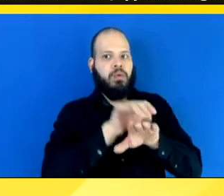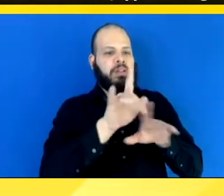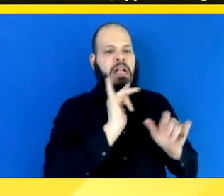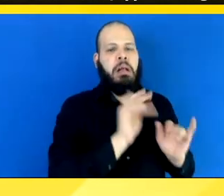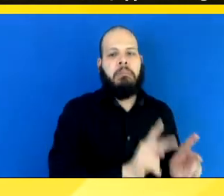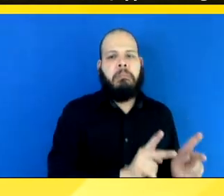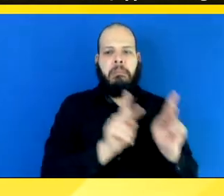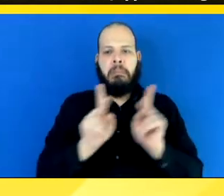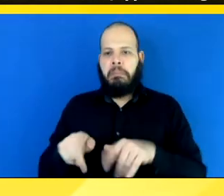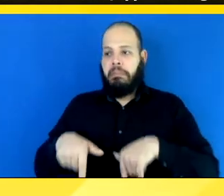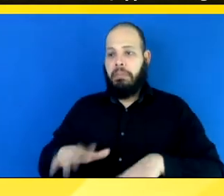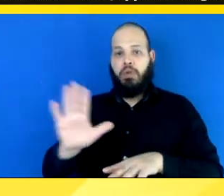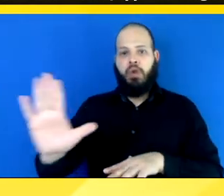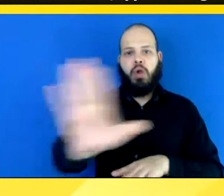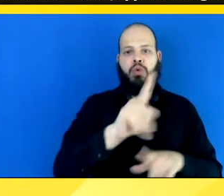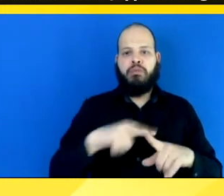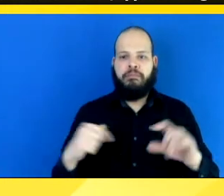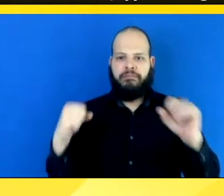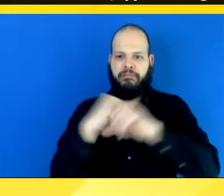This is the first attempt